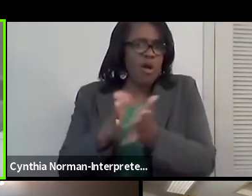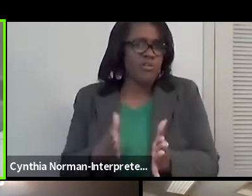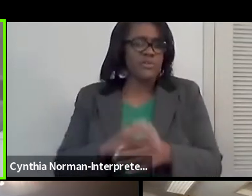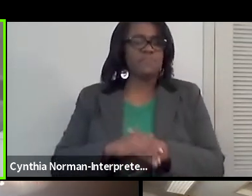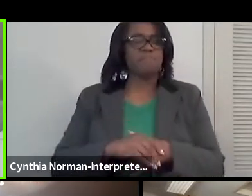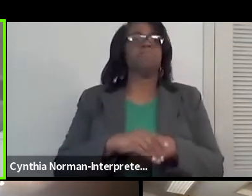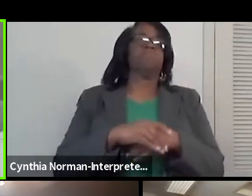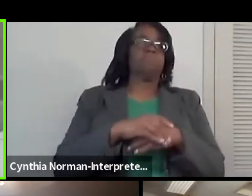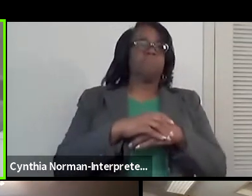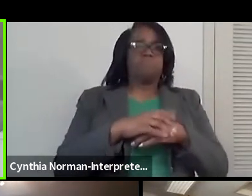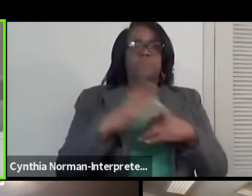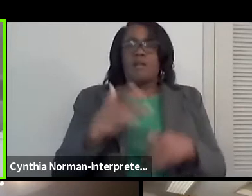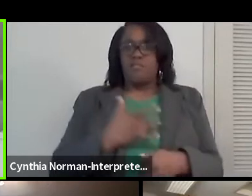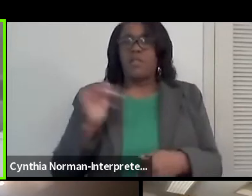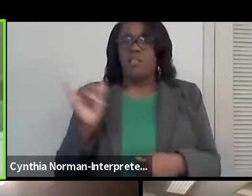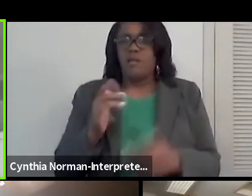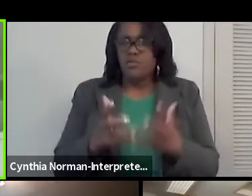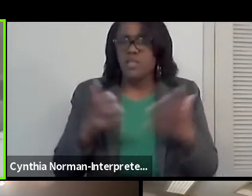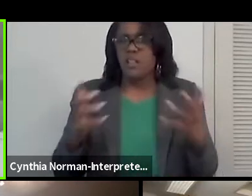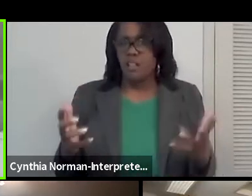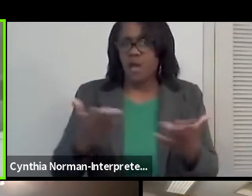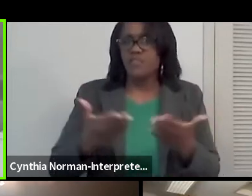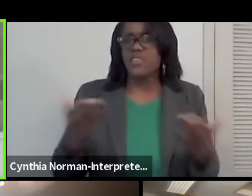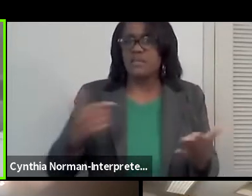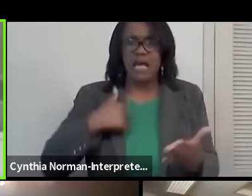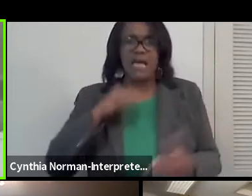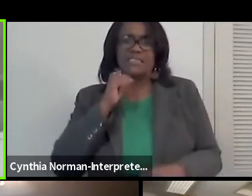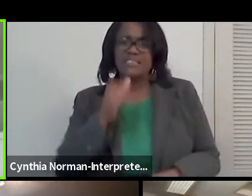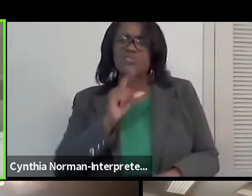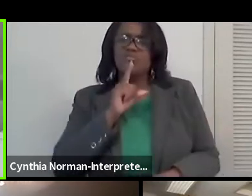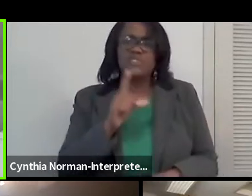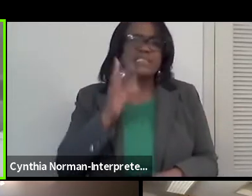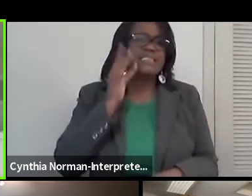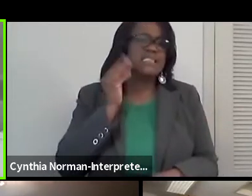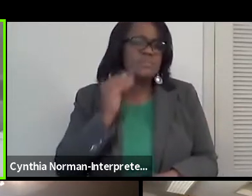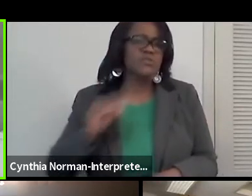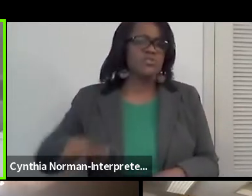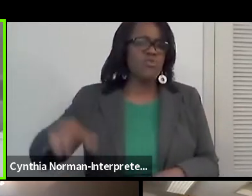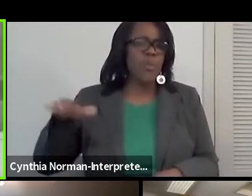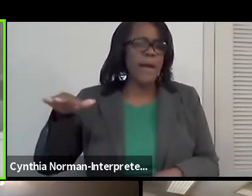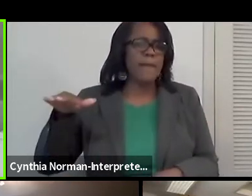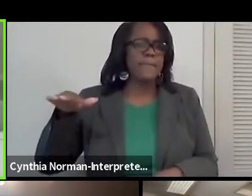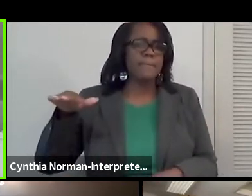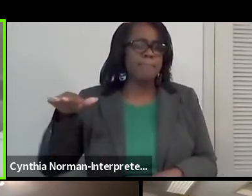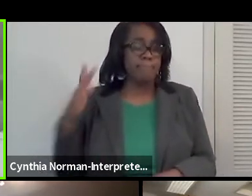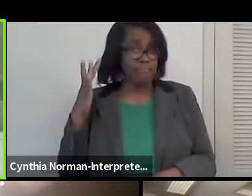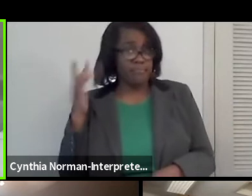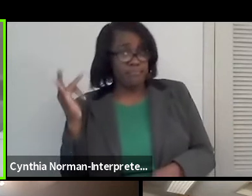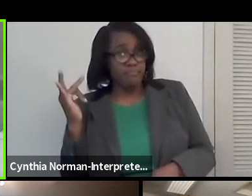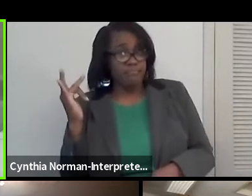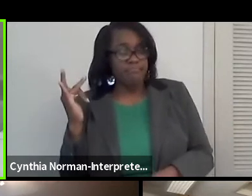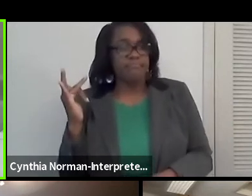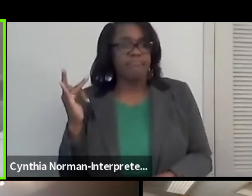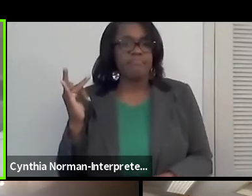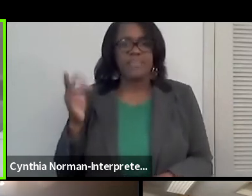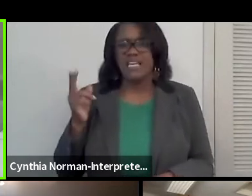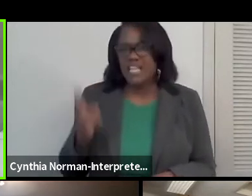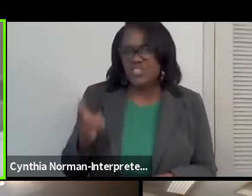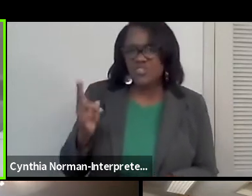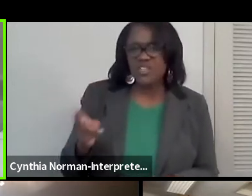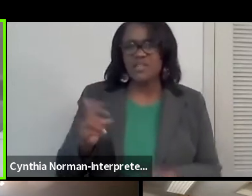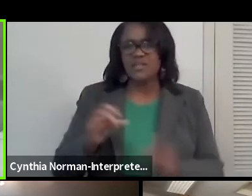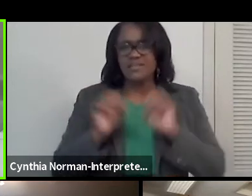like there are a lot of things that I didn't really get to experience growing up because of the histories of